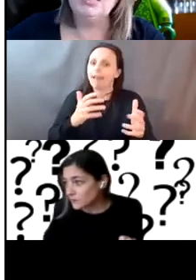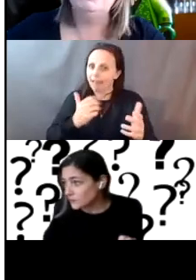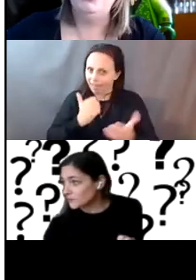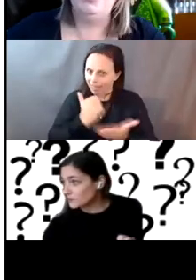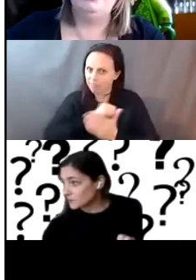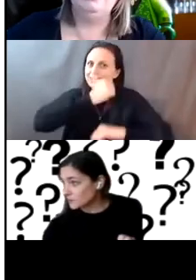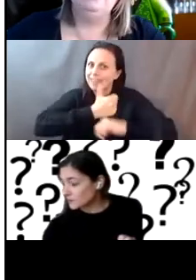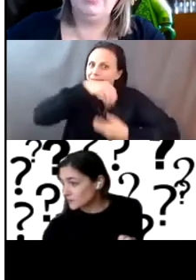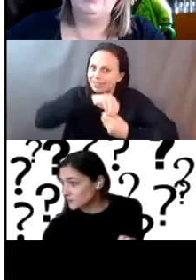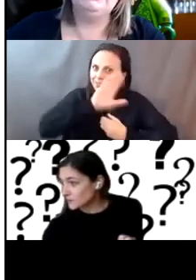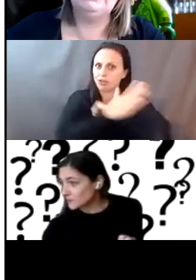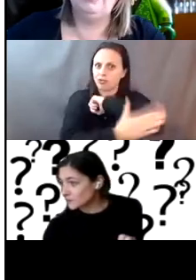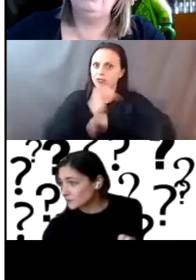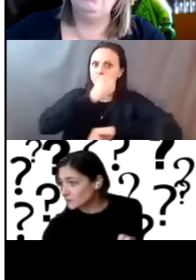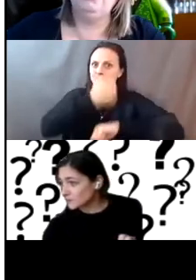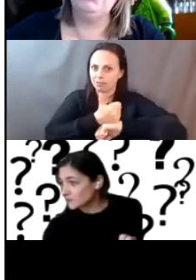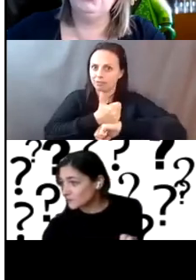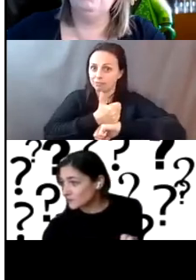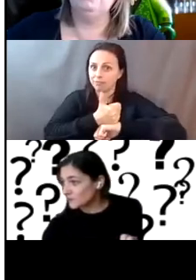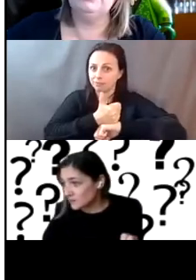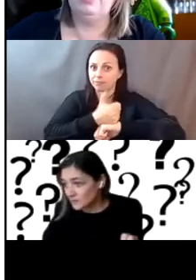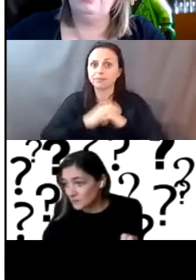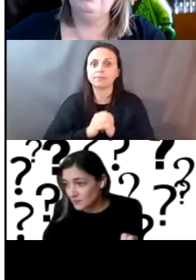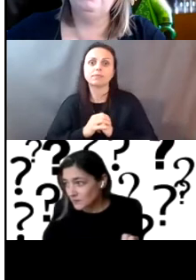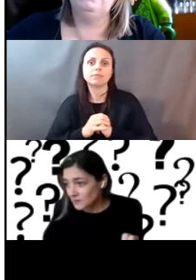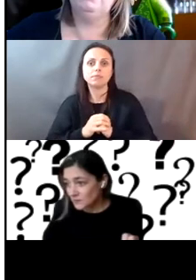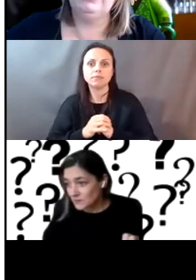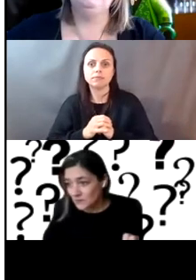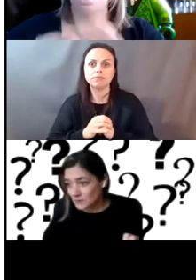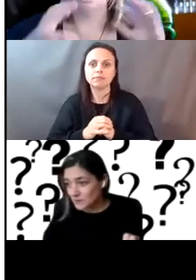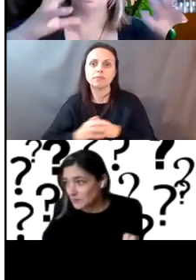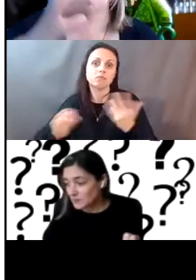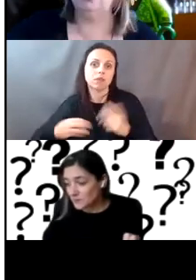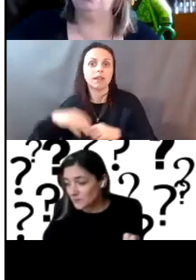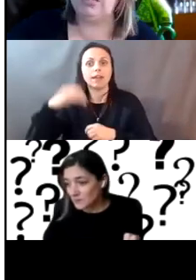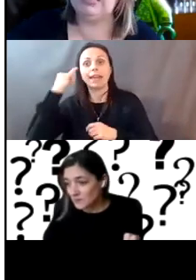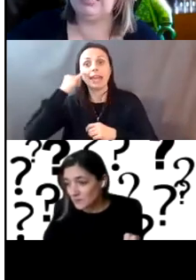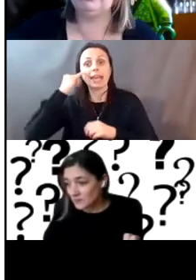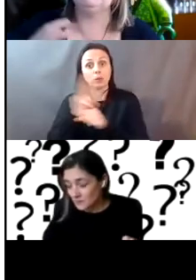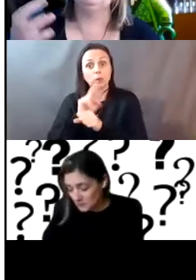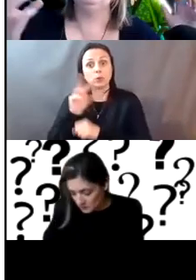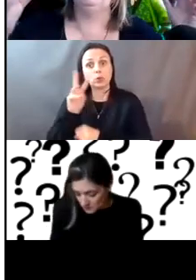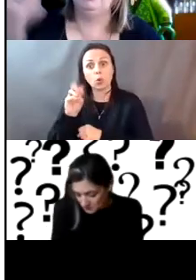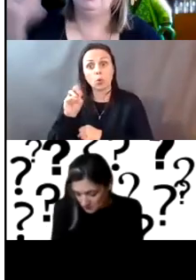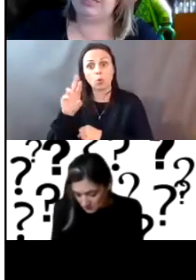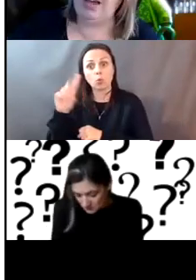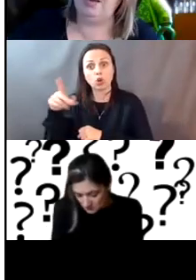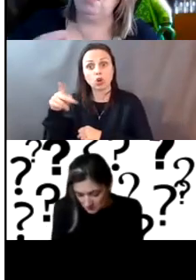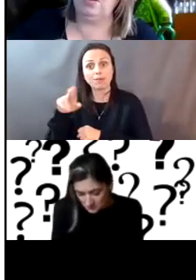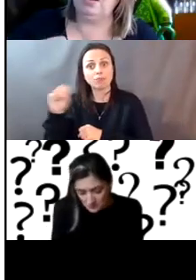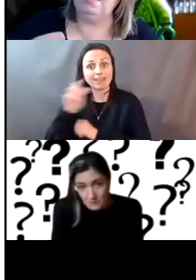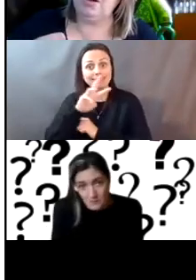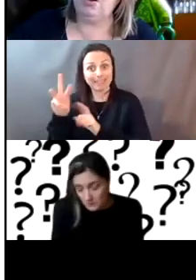country. And I would say, in terms of like, if you're using a WordPress site, it helps to